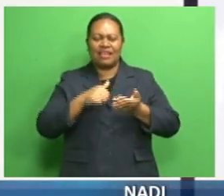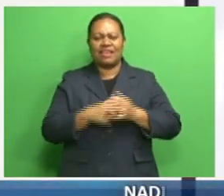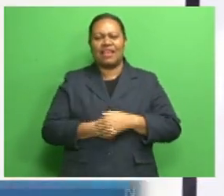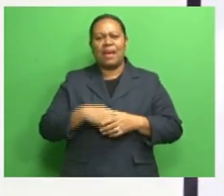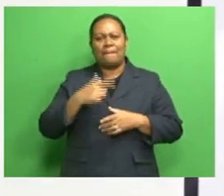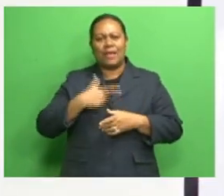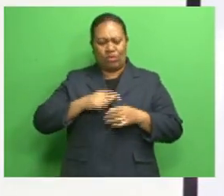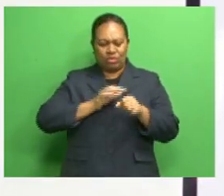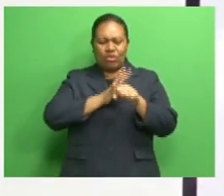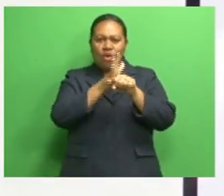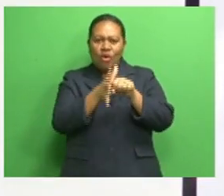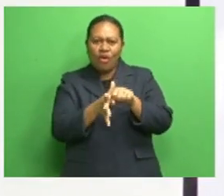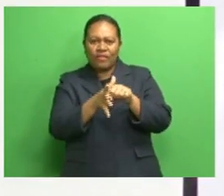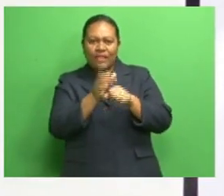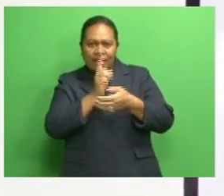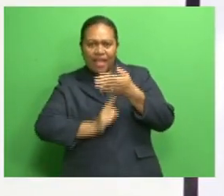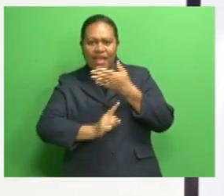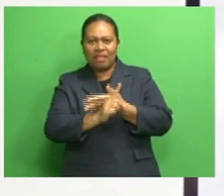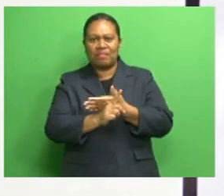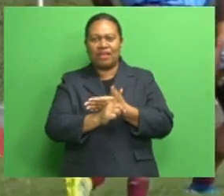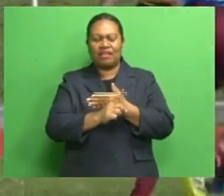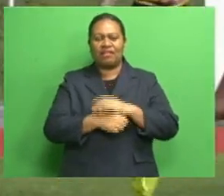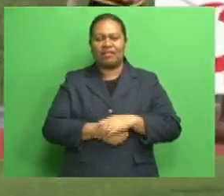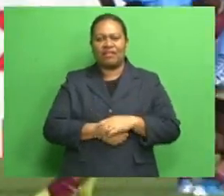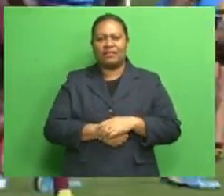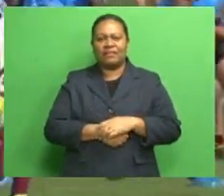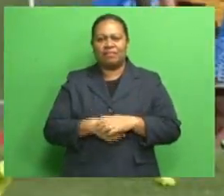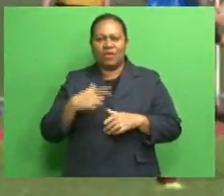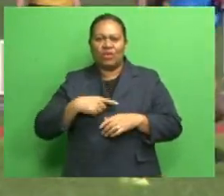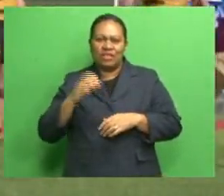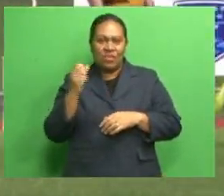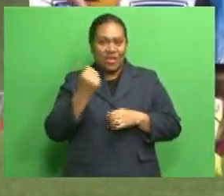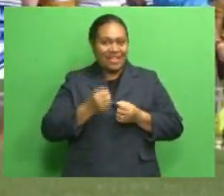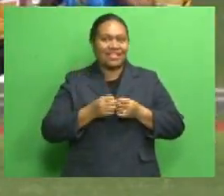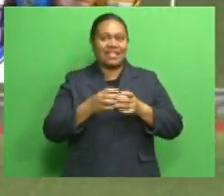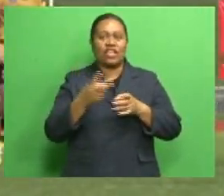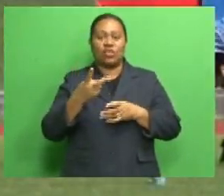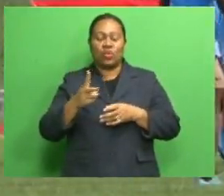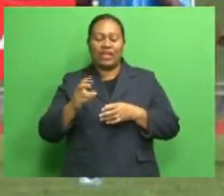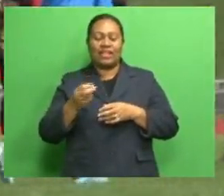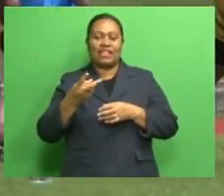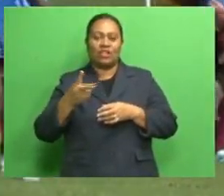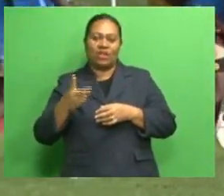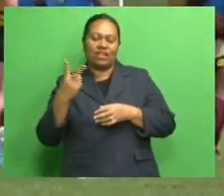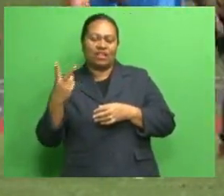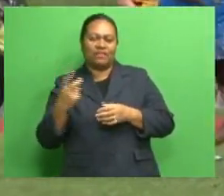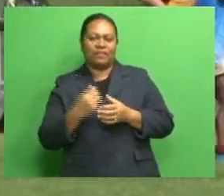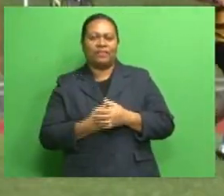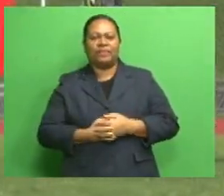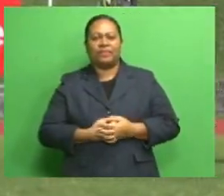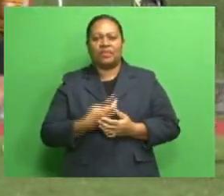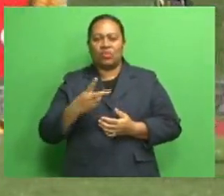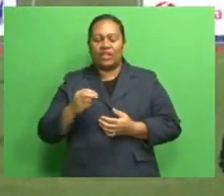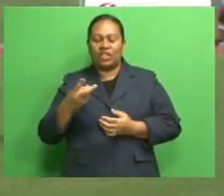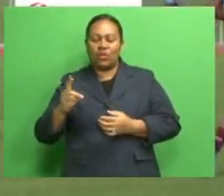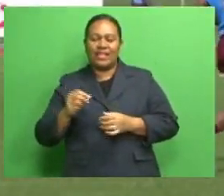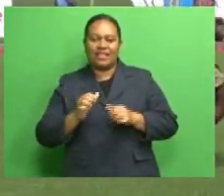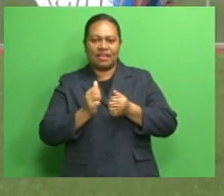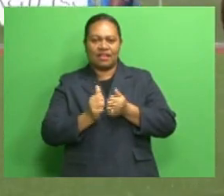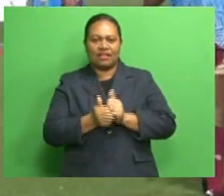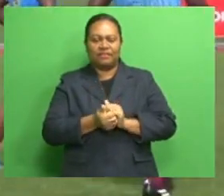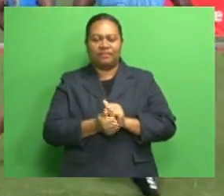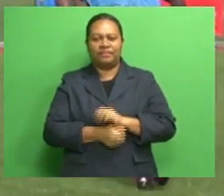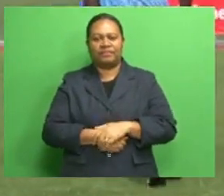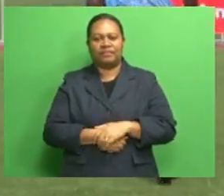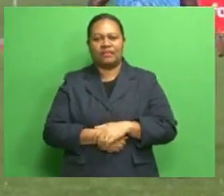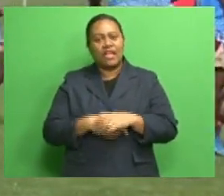since COVID-19 disrupted their winning start during the 2020 Ron Massey Cup. We agreed to redirect the money we